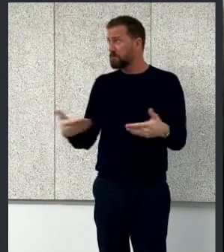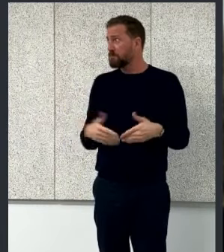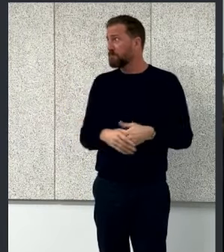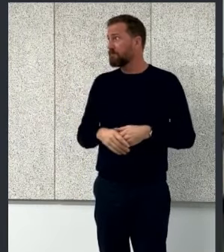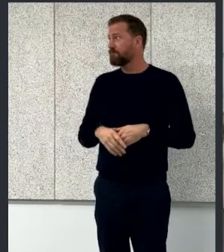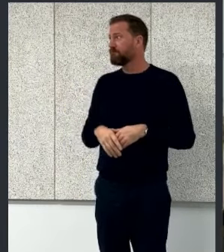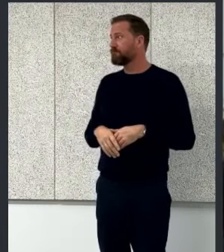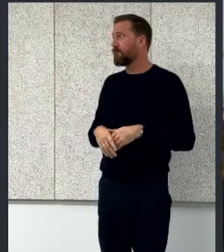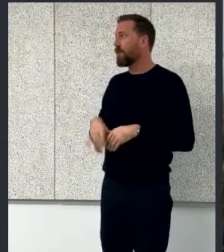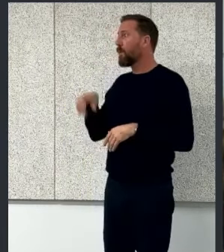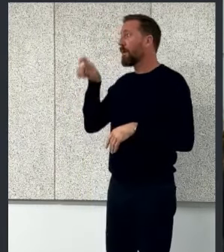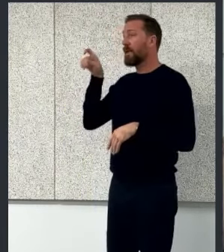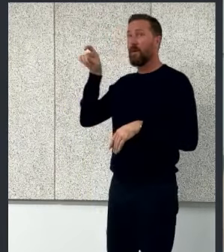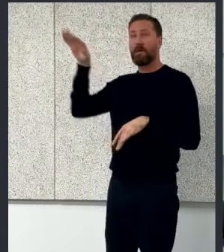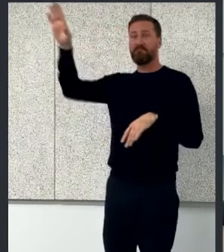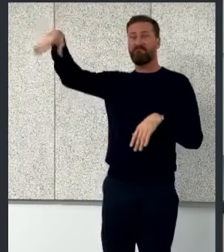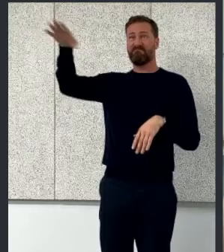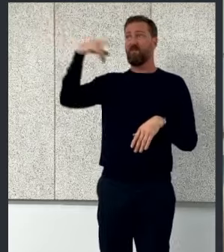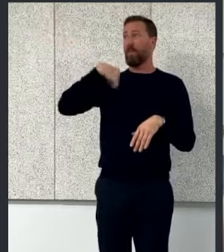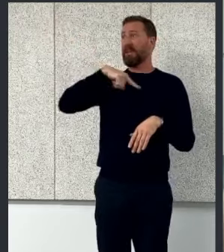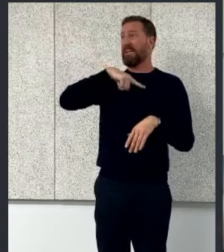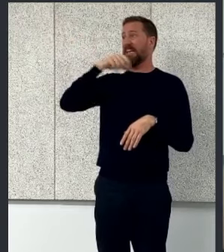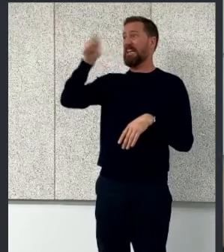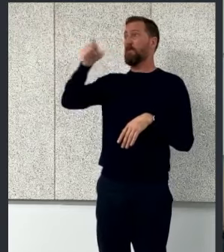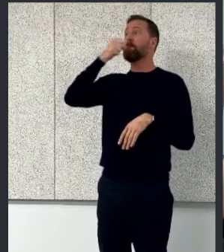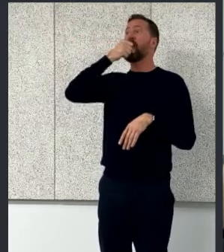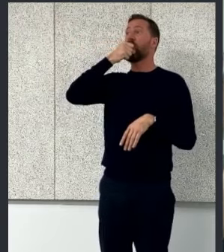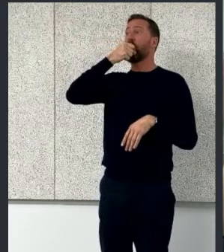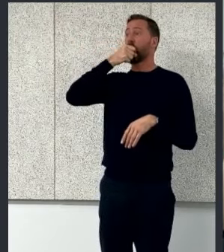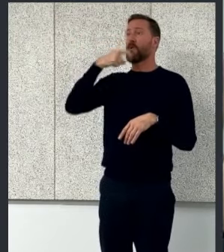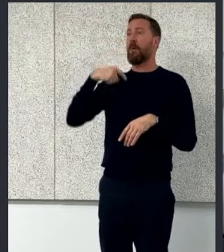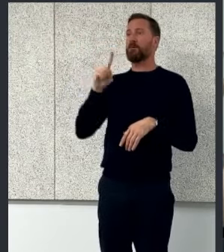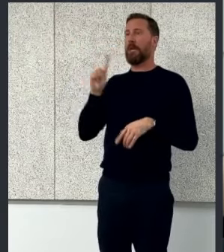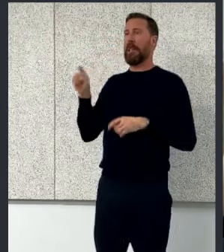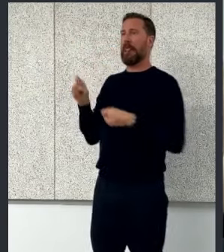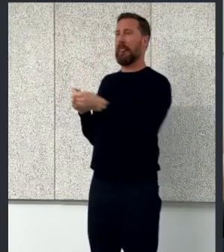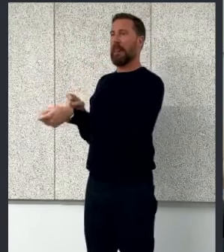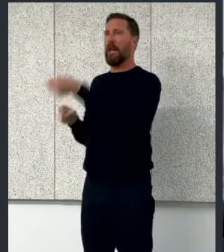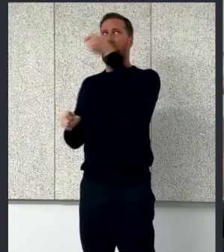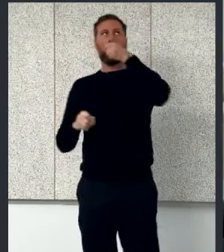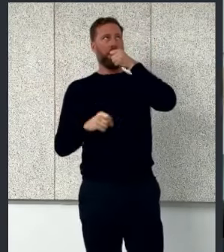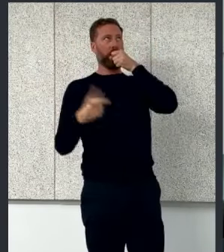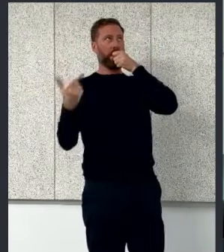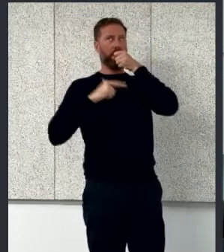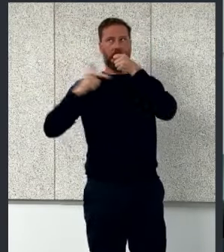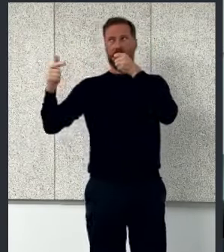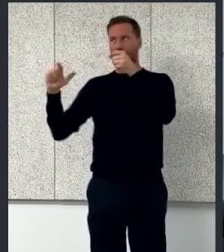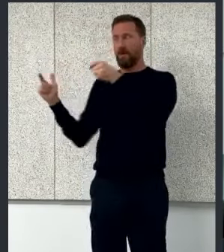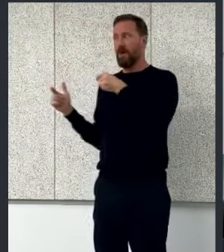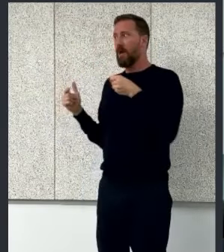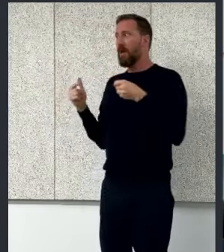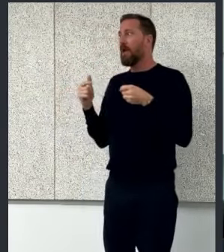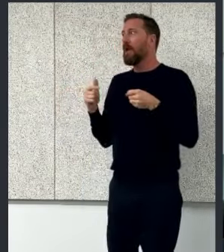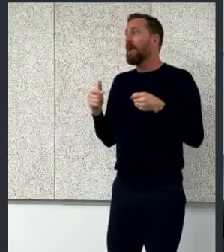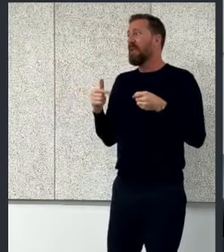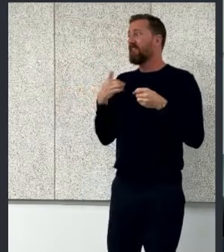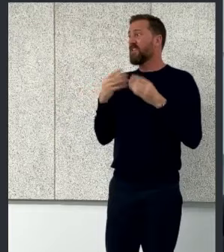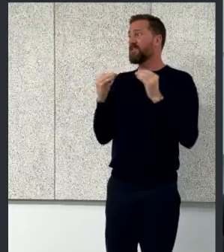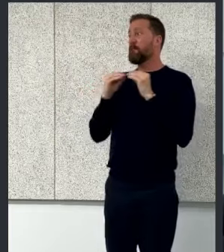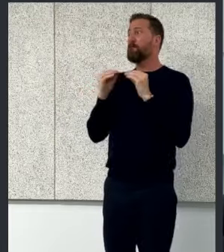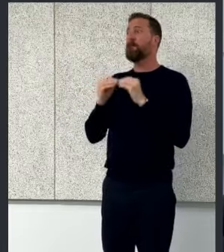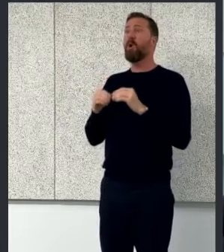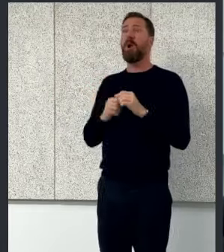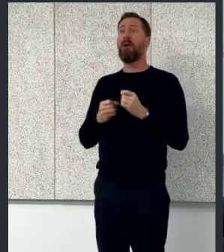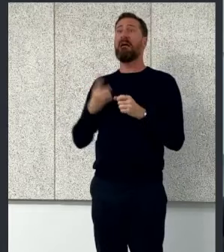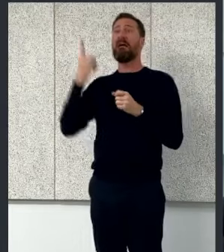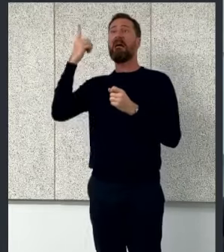to speak into the microphone, so I will try to hop around. We do have a short amount of time, so if it feels more popcorn, that might be nice. Just